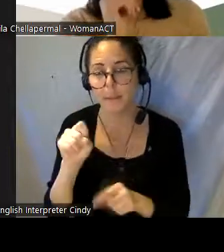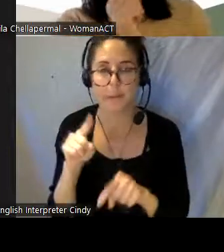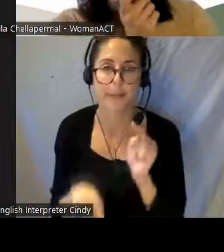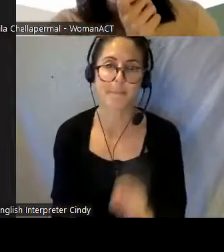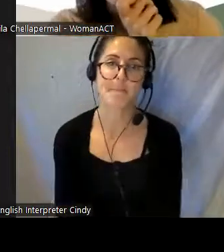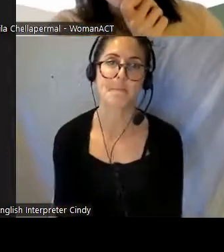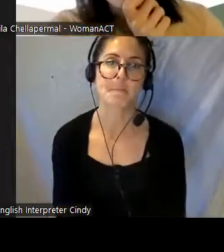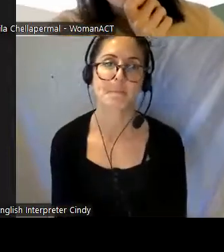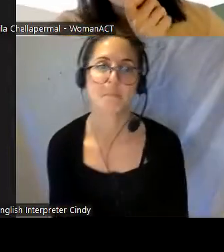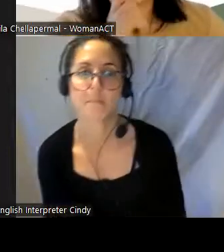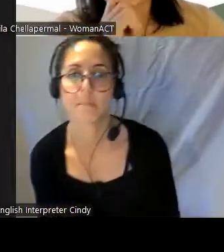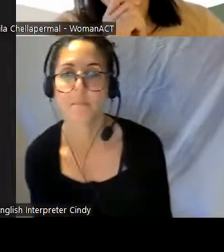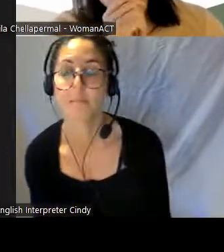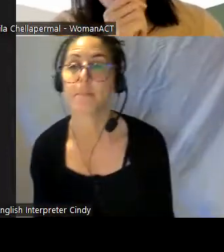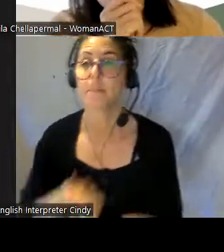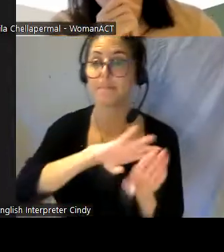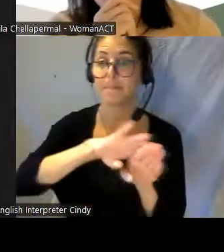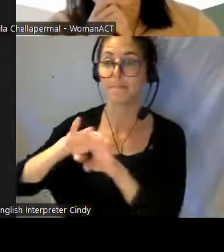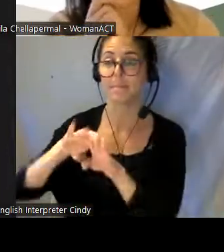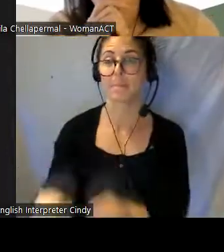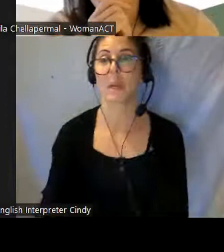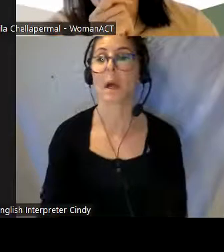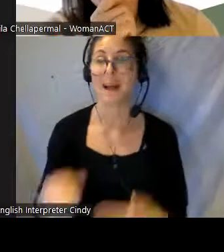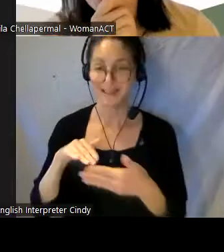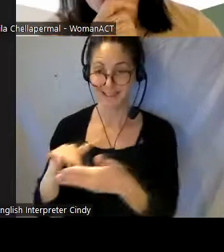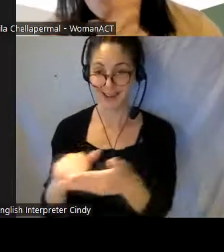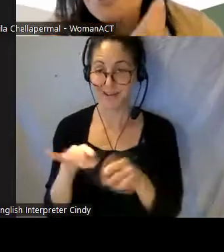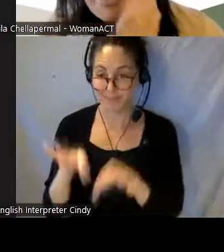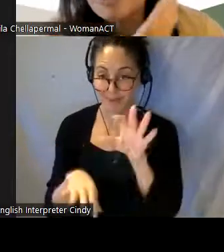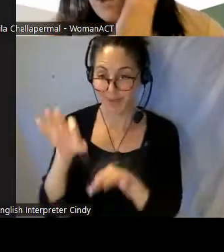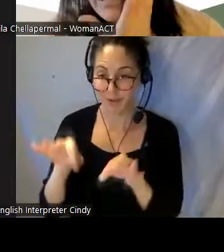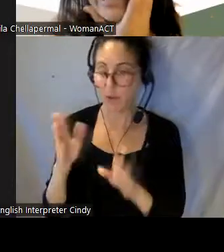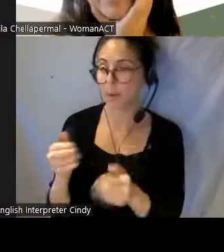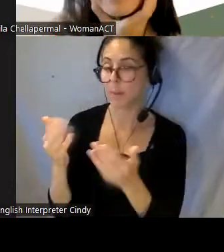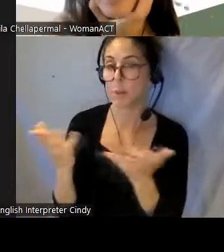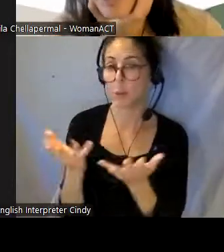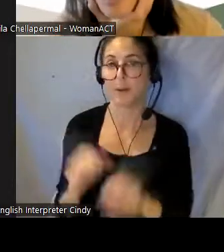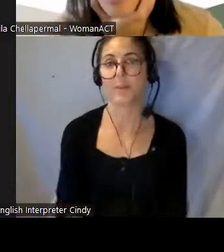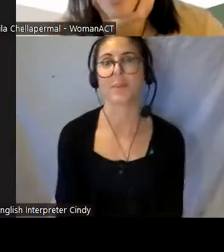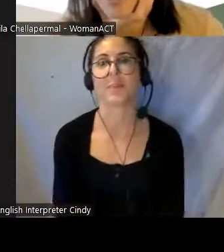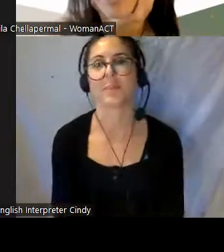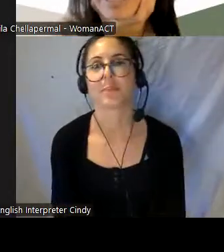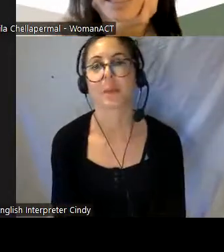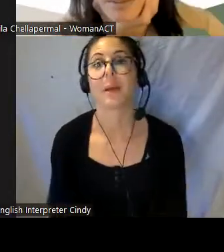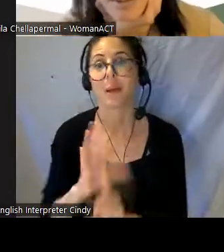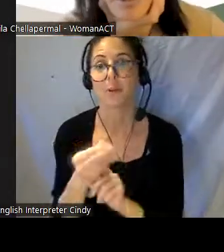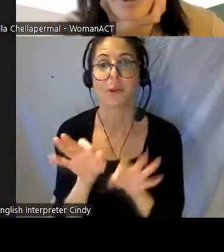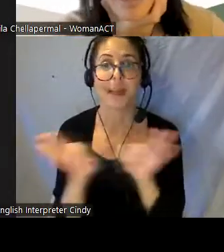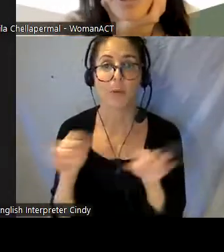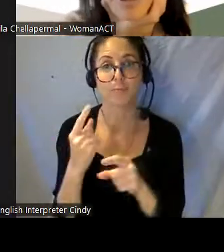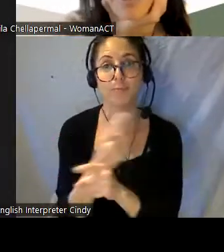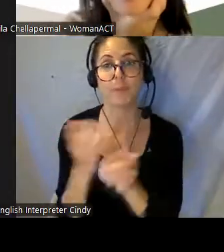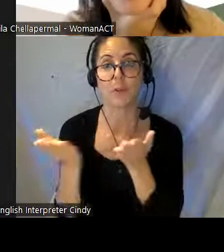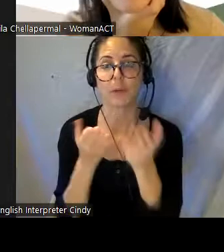So what were some of the recommendations that came from the study? So firstly, culturally and language appropriate services was